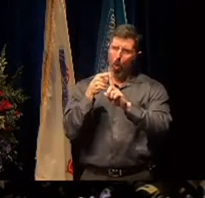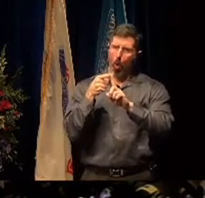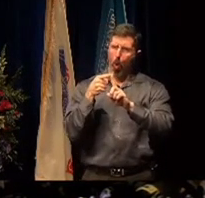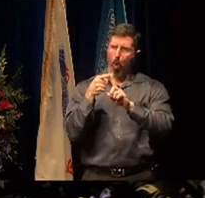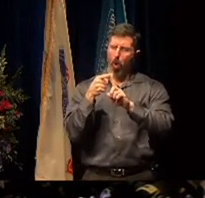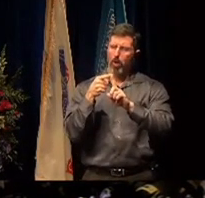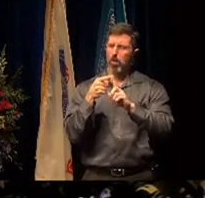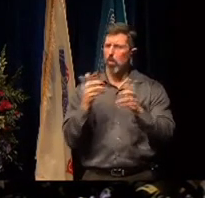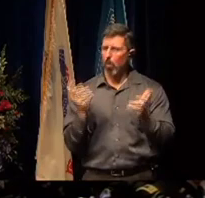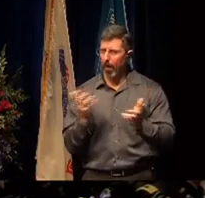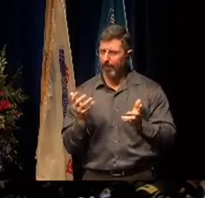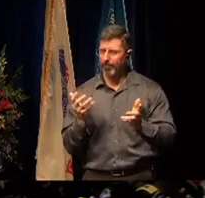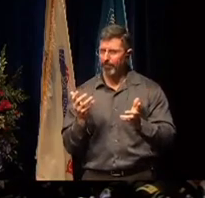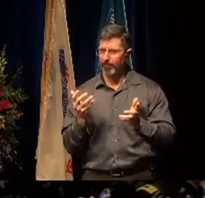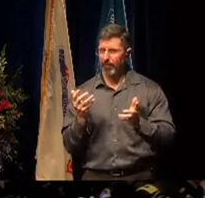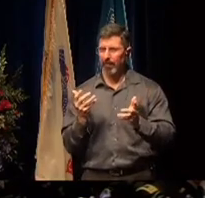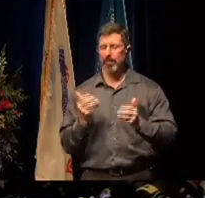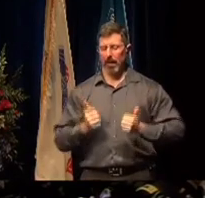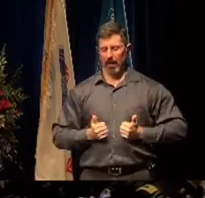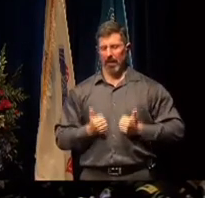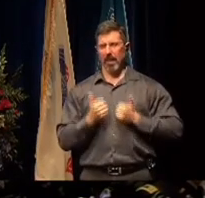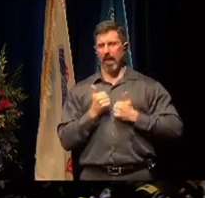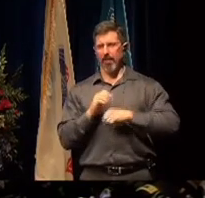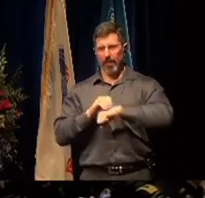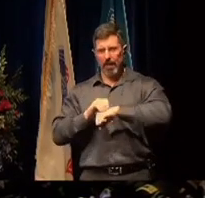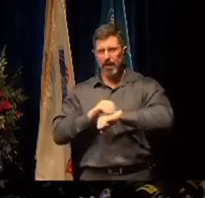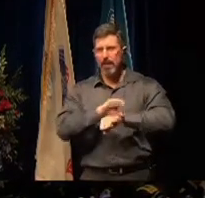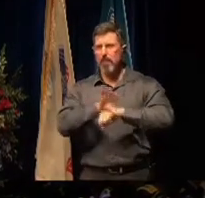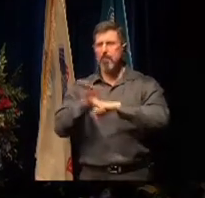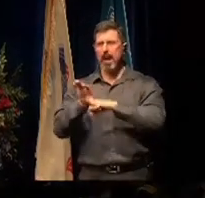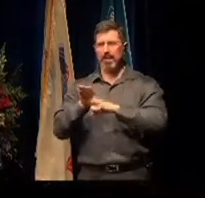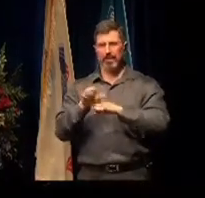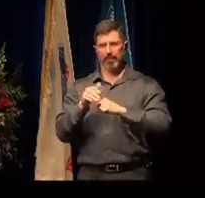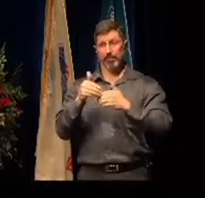make an impact even after we're gone. Thank you.